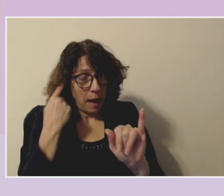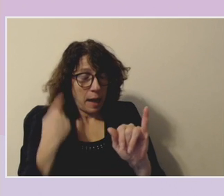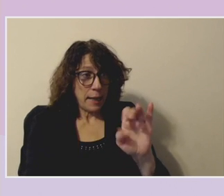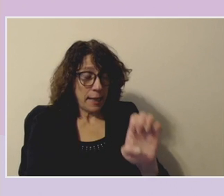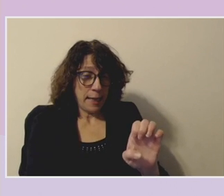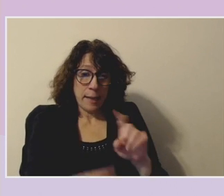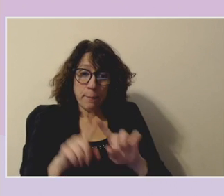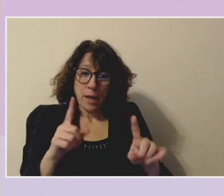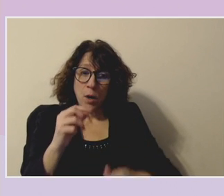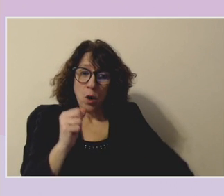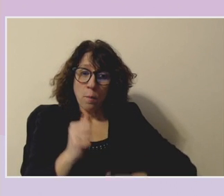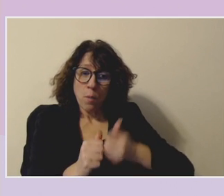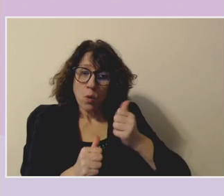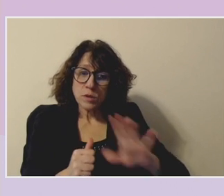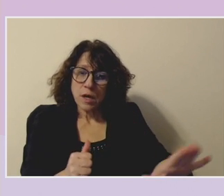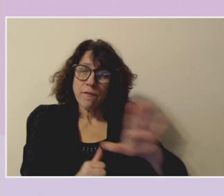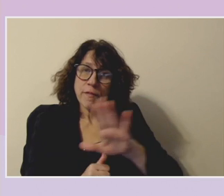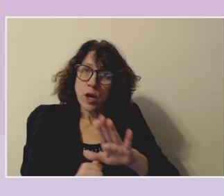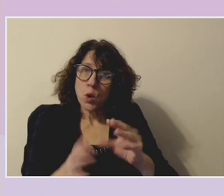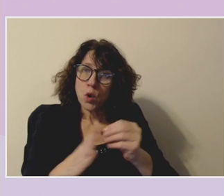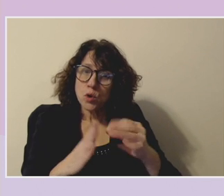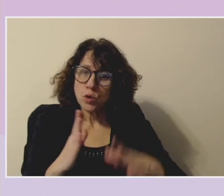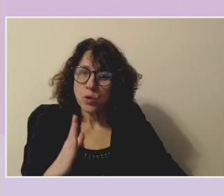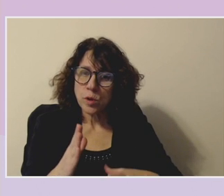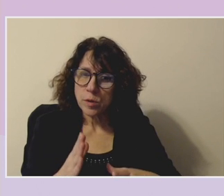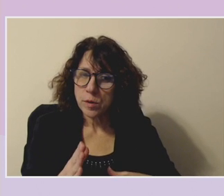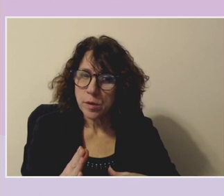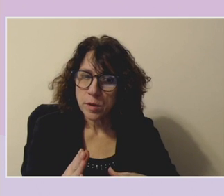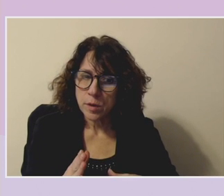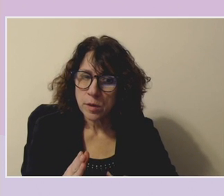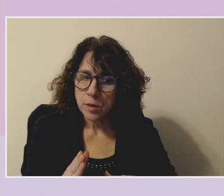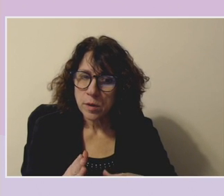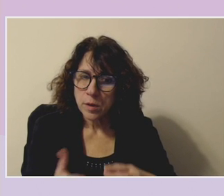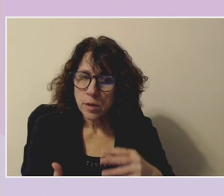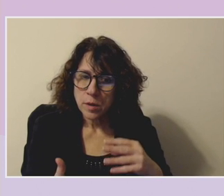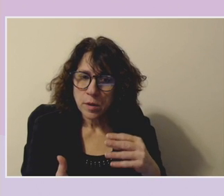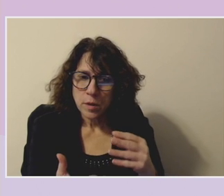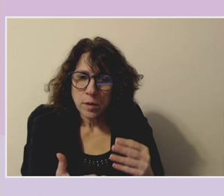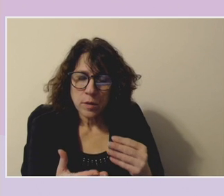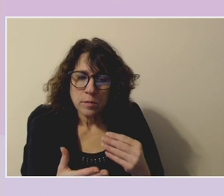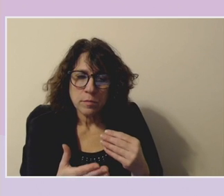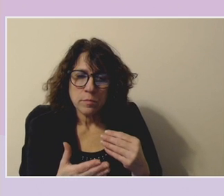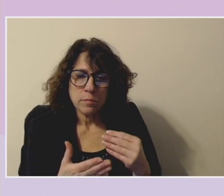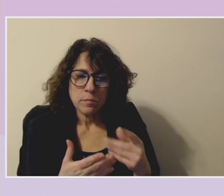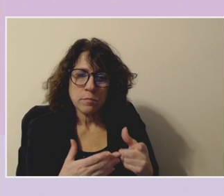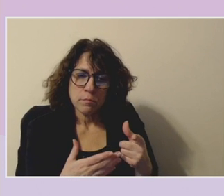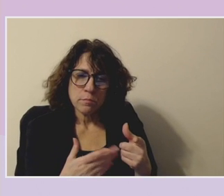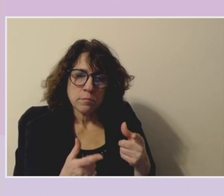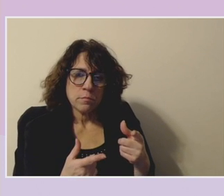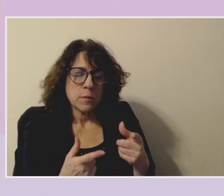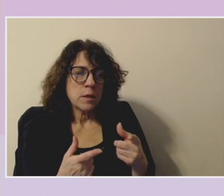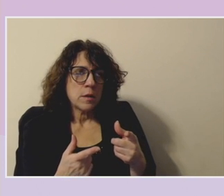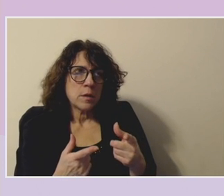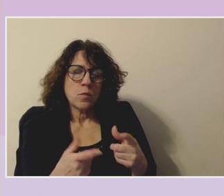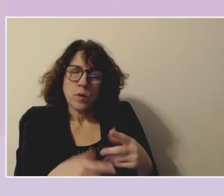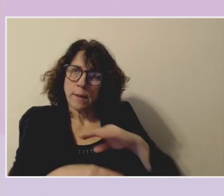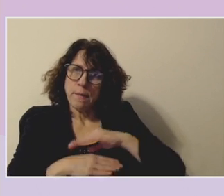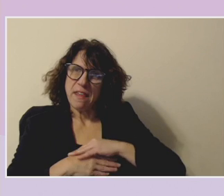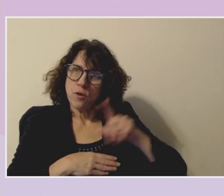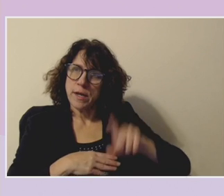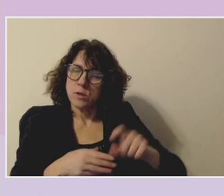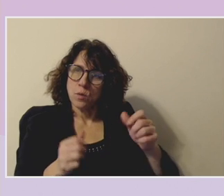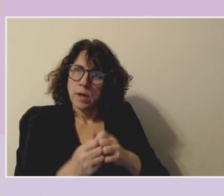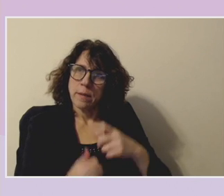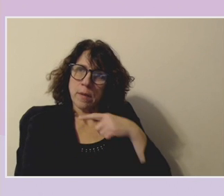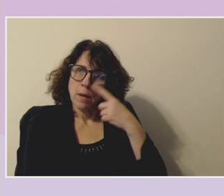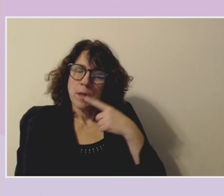their students attend our schools. And so we're still able to meet their needs through public schools. The BIE